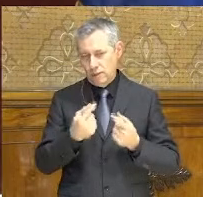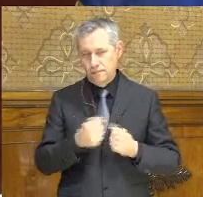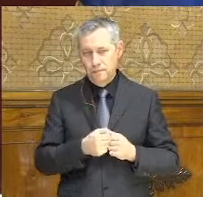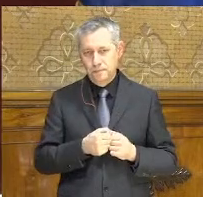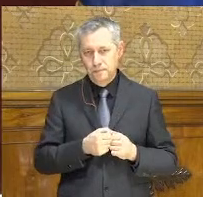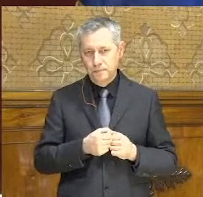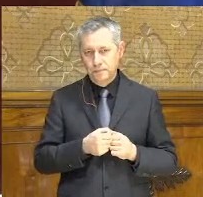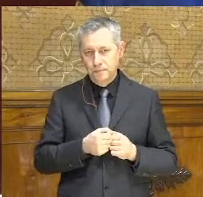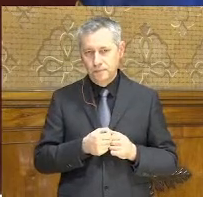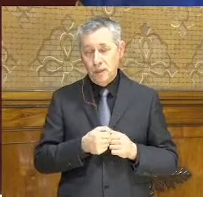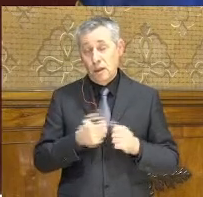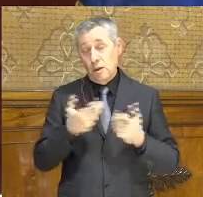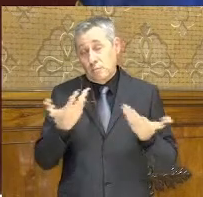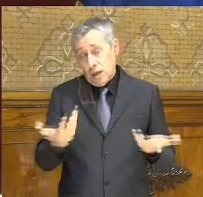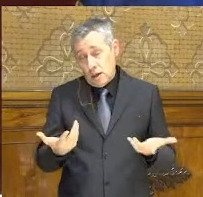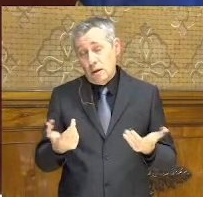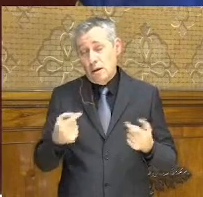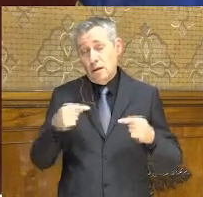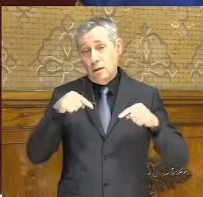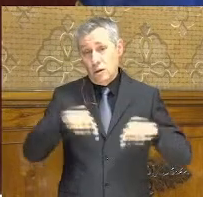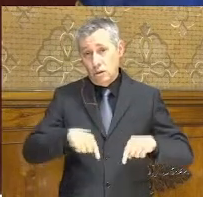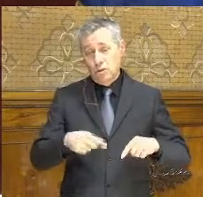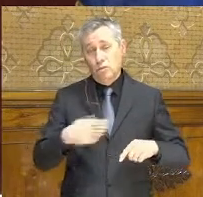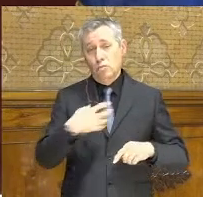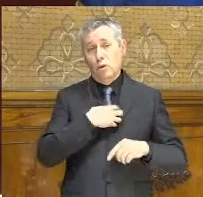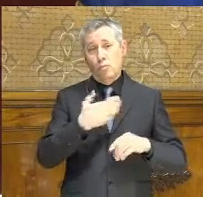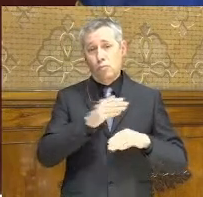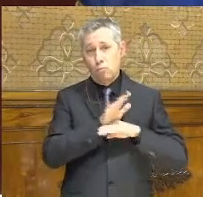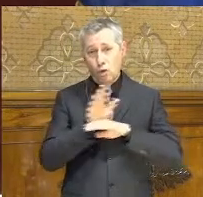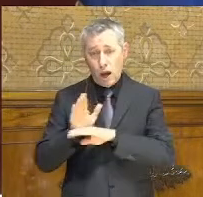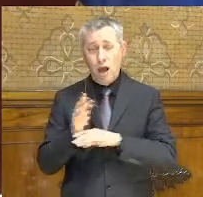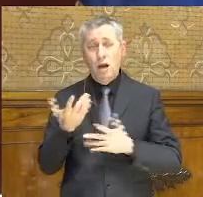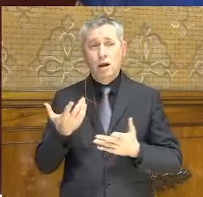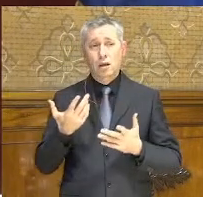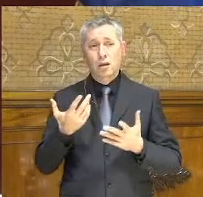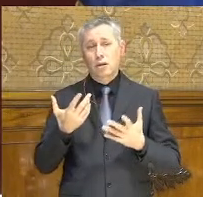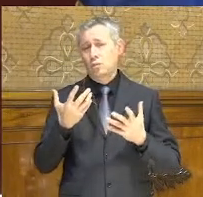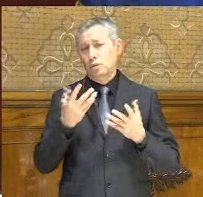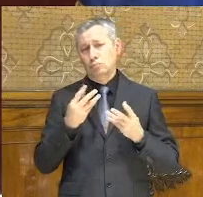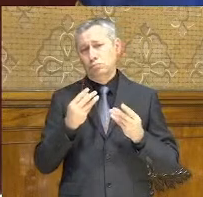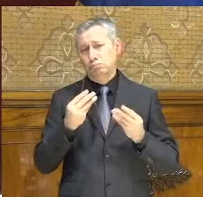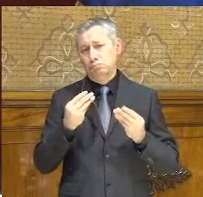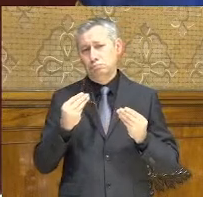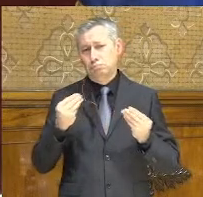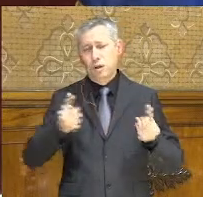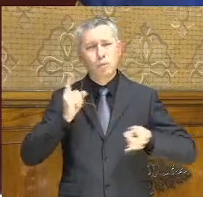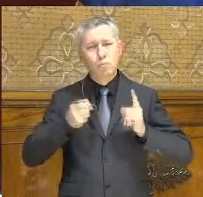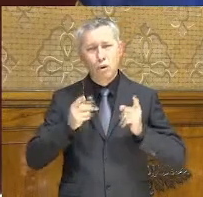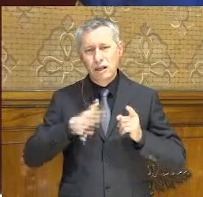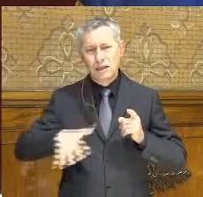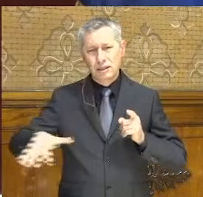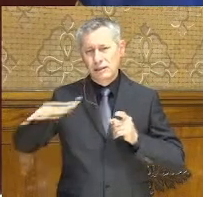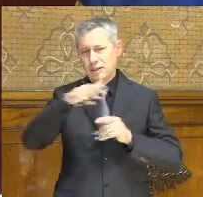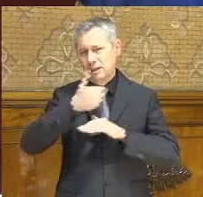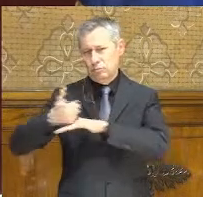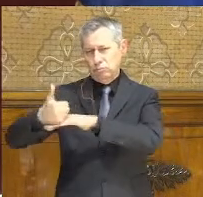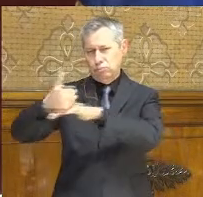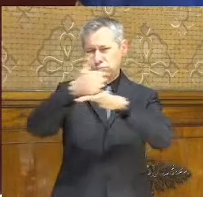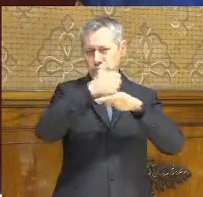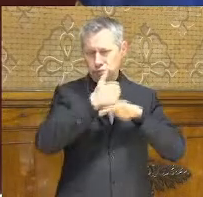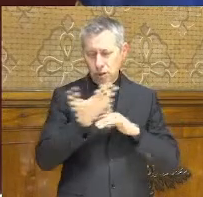With the erosion of the moral values of normative politics across the world in